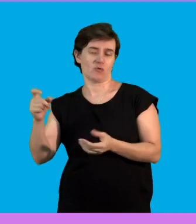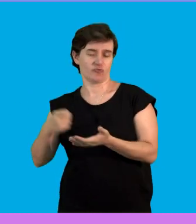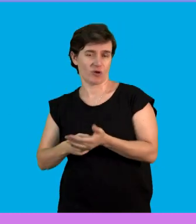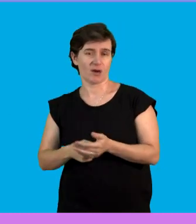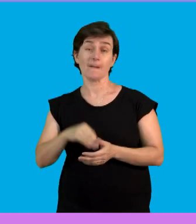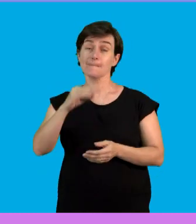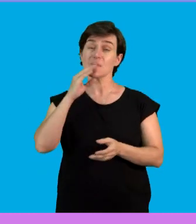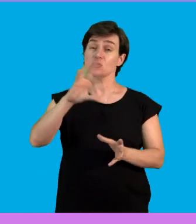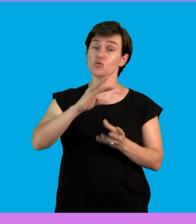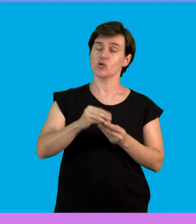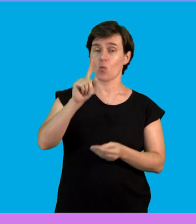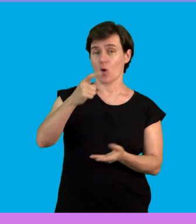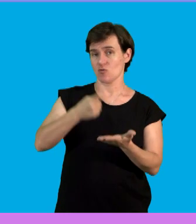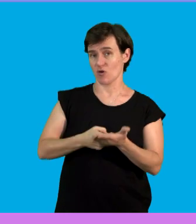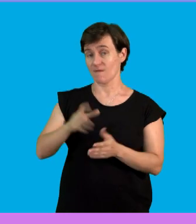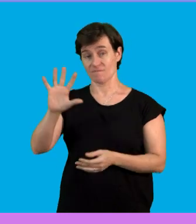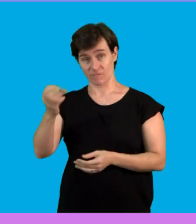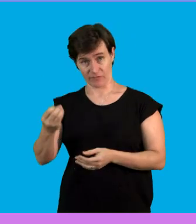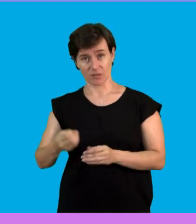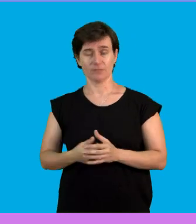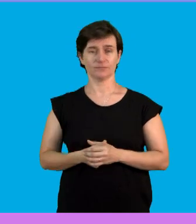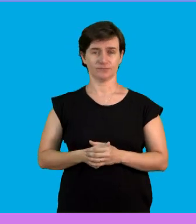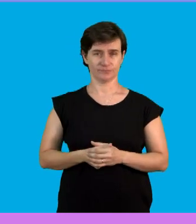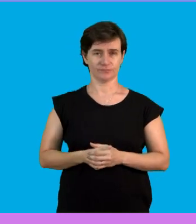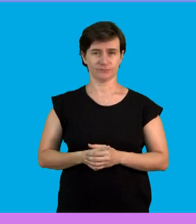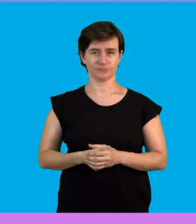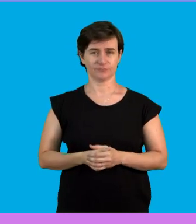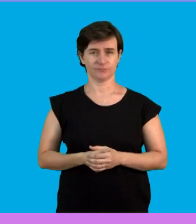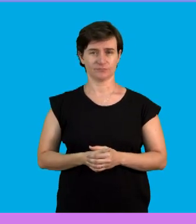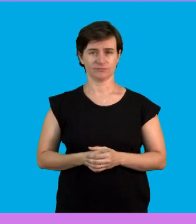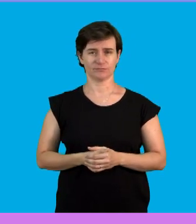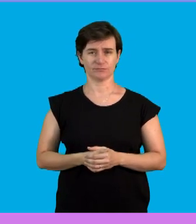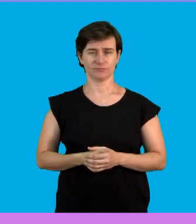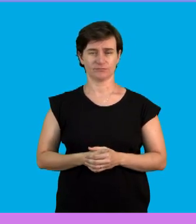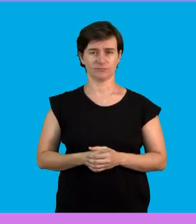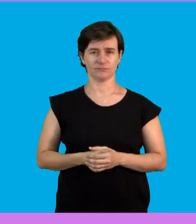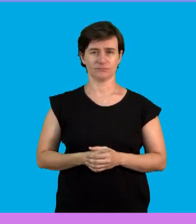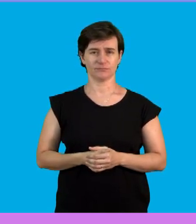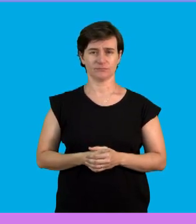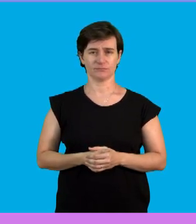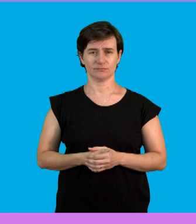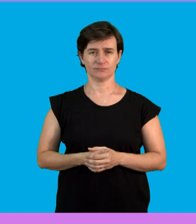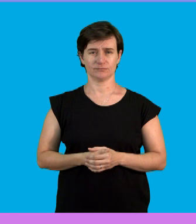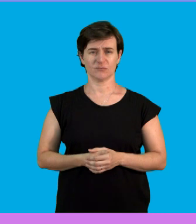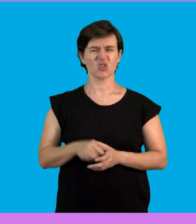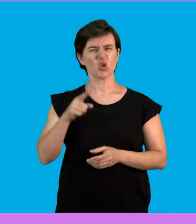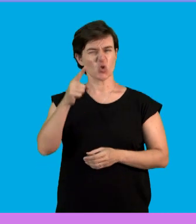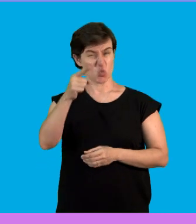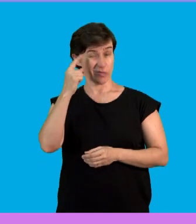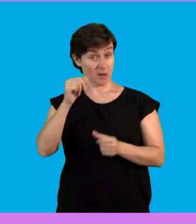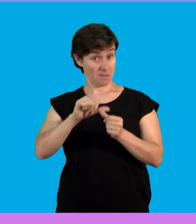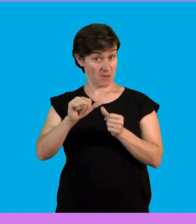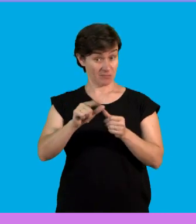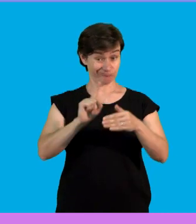cents, which is 1 rand 50. So now, where